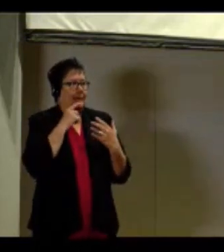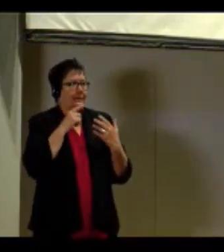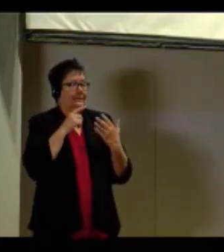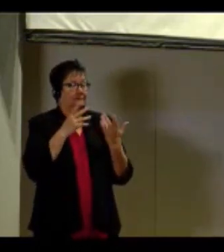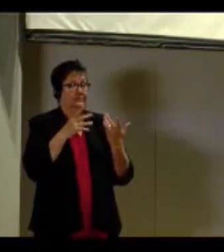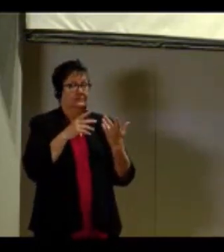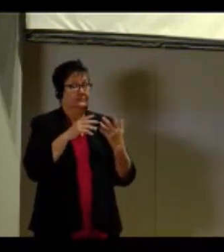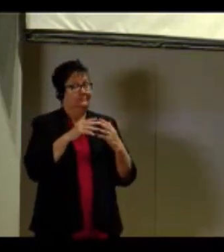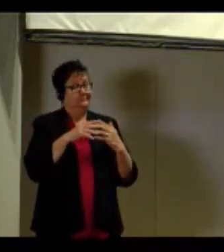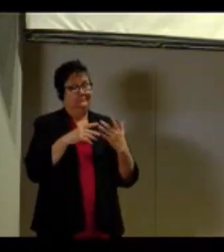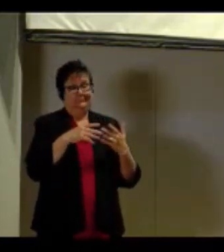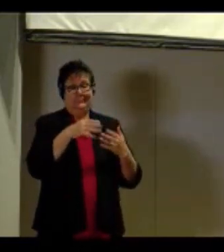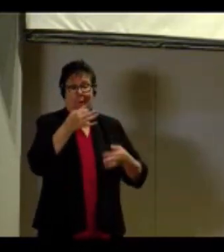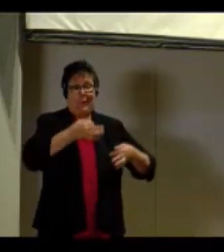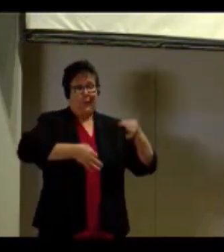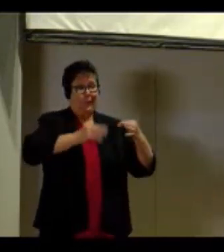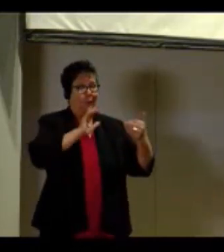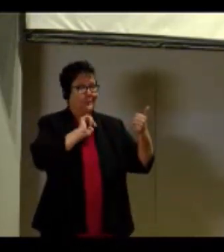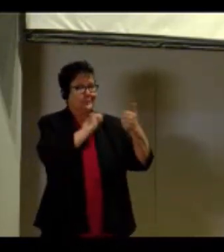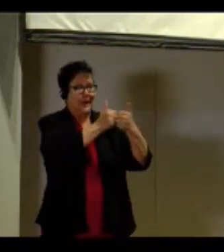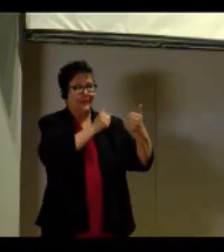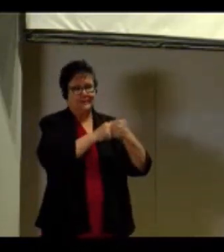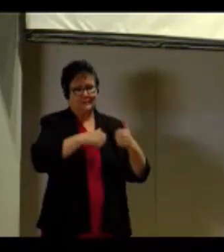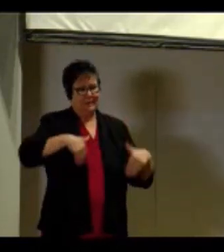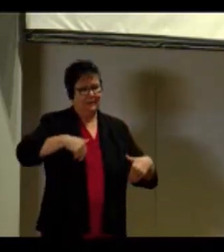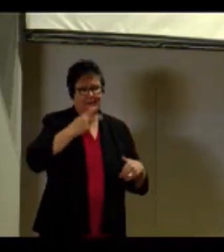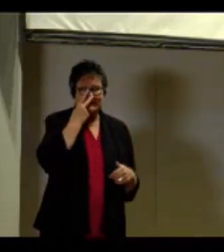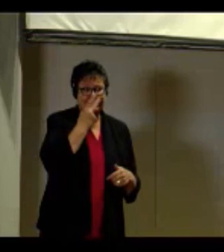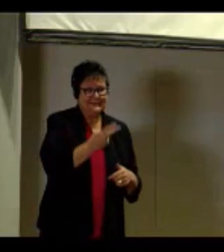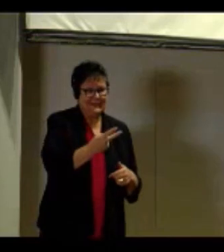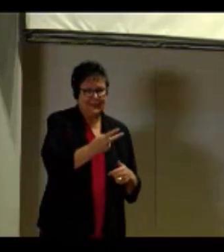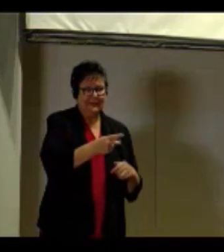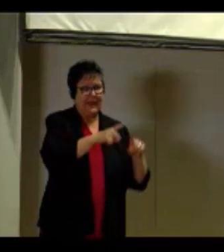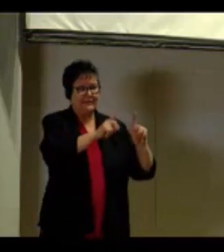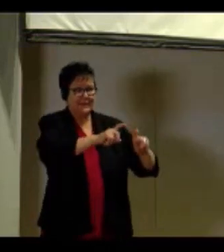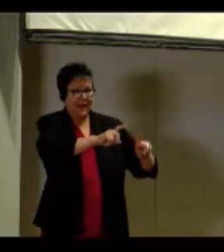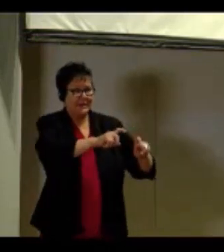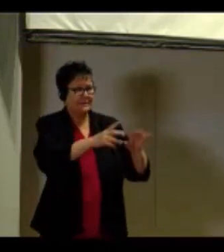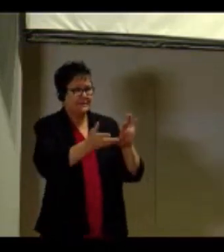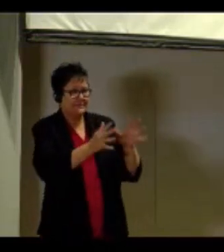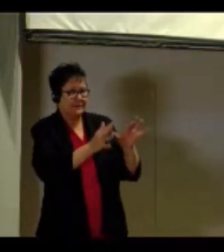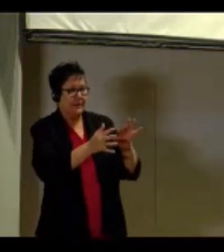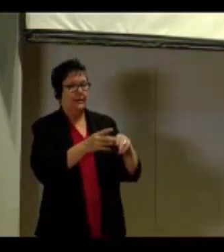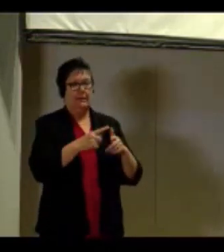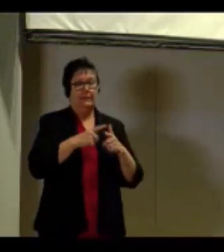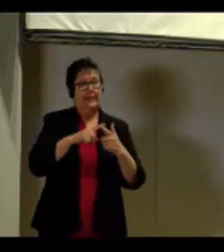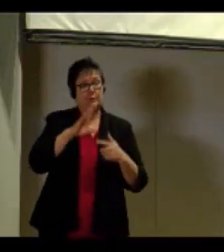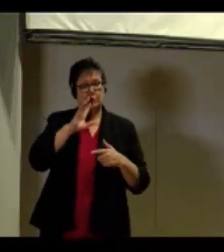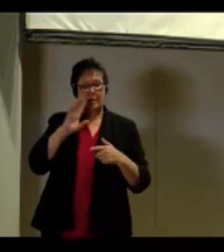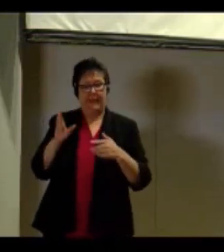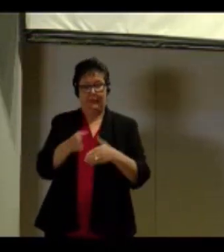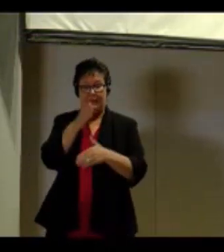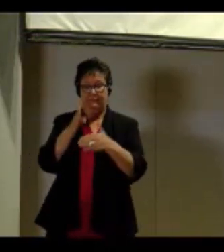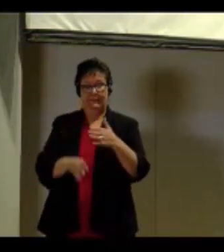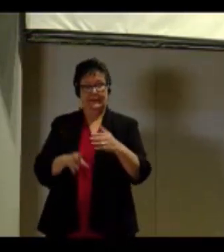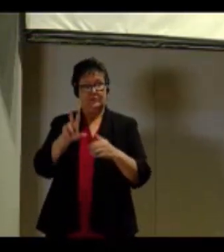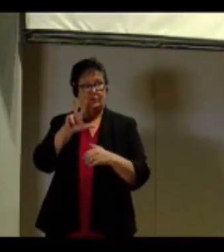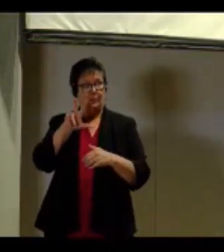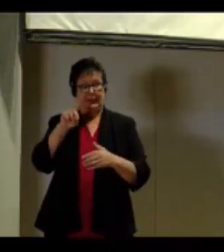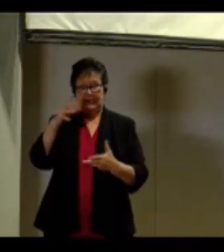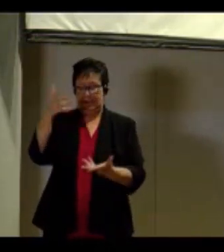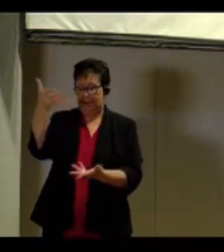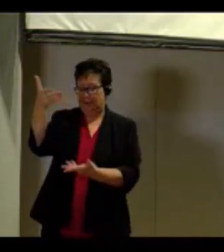haven't been legal challenges that have really tested that, so it's hard to know. And then you talk about the finished print or the